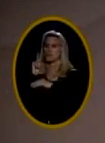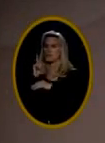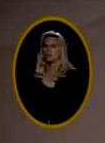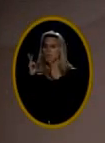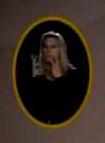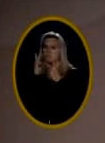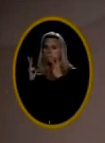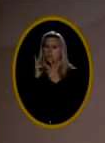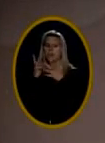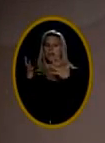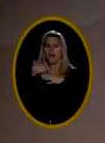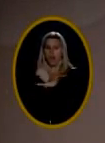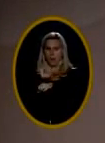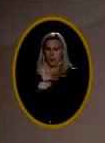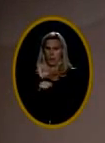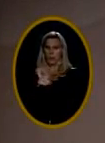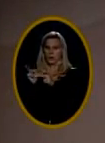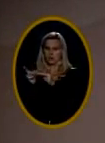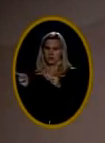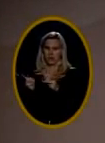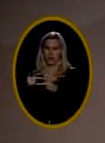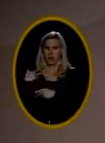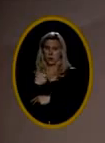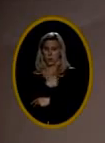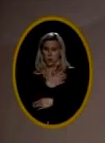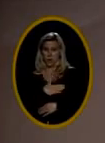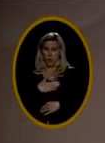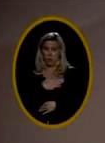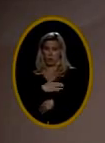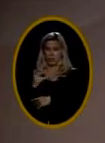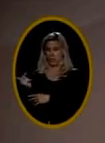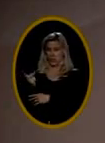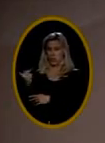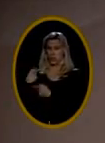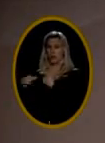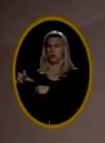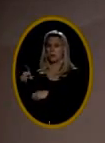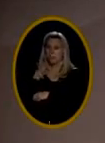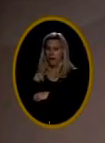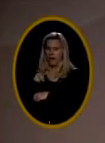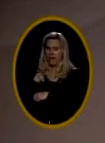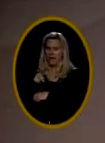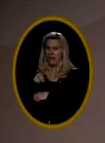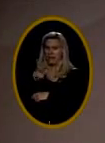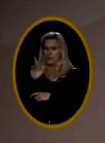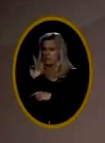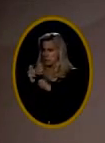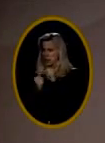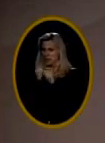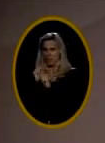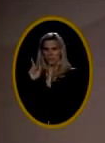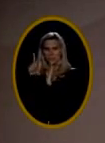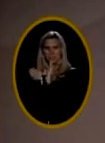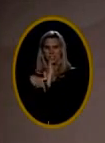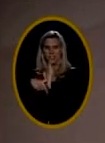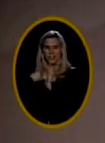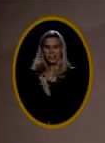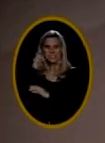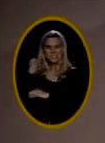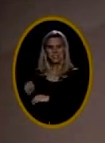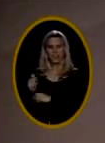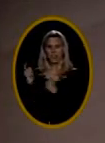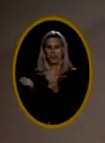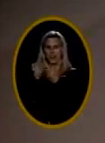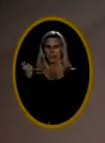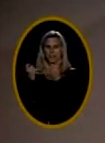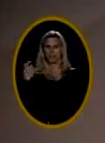visible at the work site. So one of the things we appreciate you all coming back, even though it's 25 years, it's a silver anniversary, we